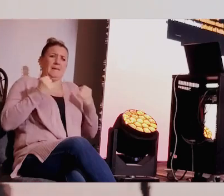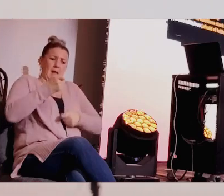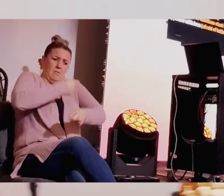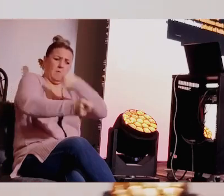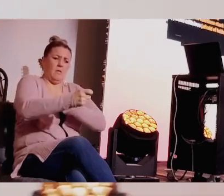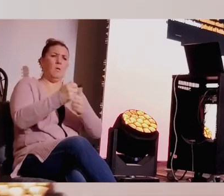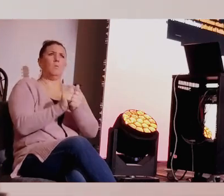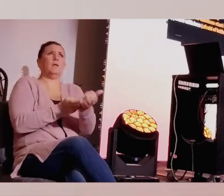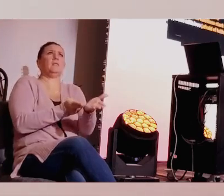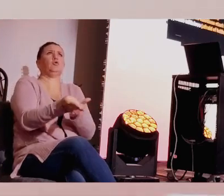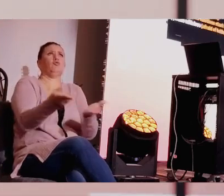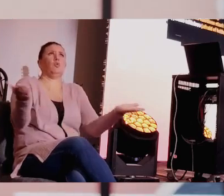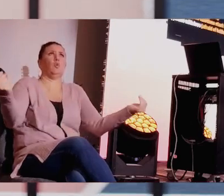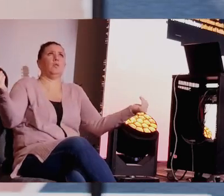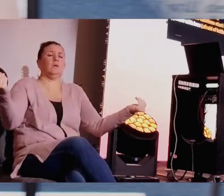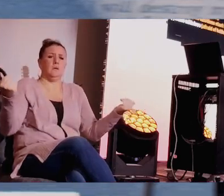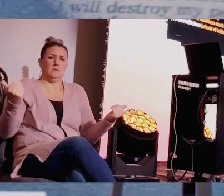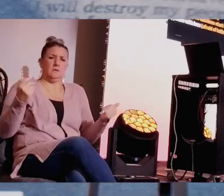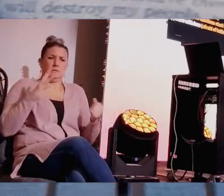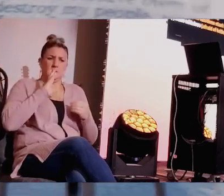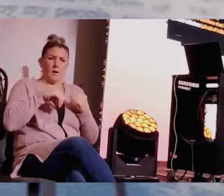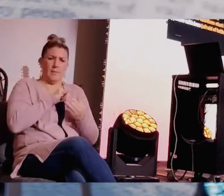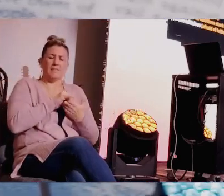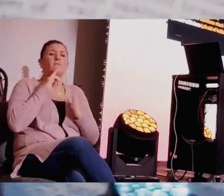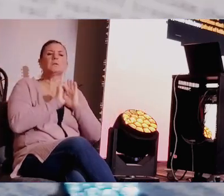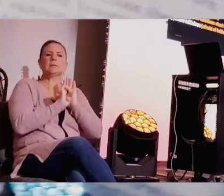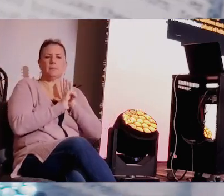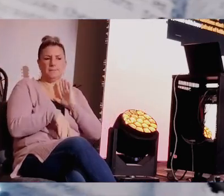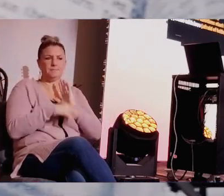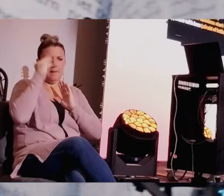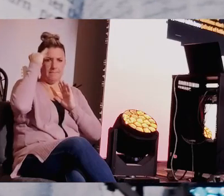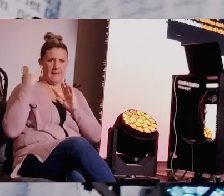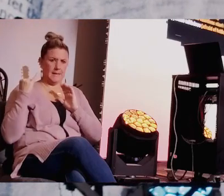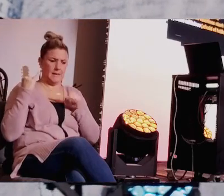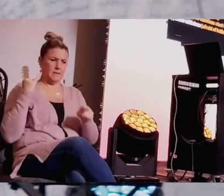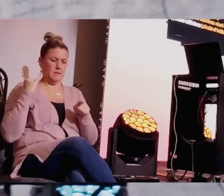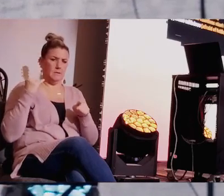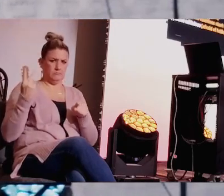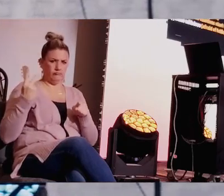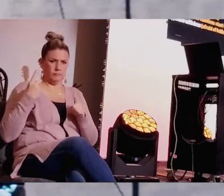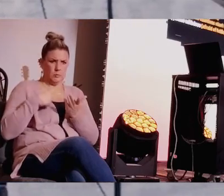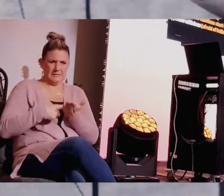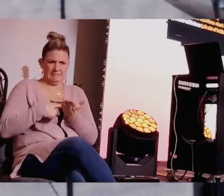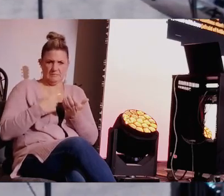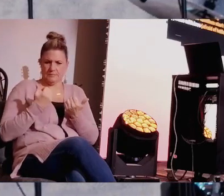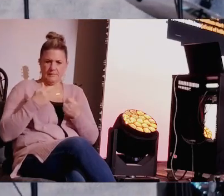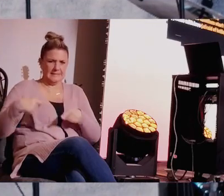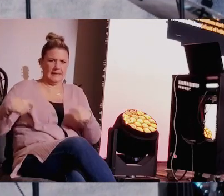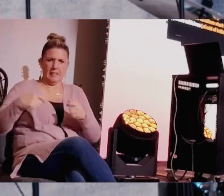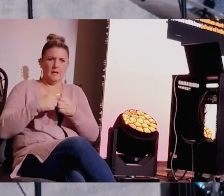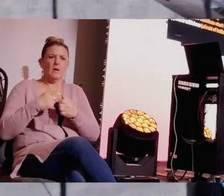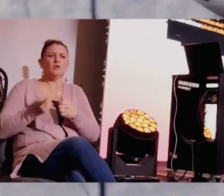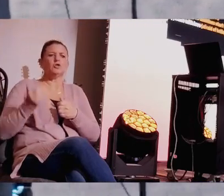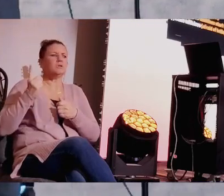truth. Talk to me about this. For example, Mandy, when Mandy and I are dealing with things, she is one of